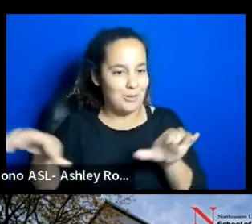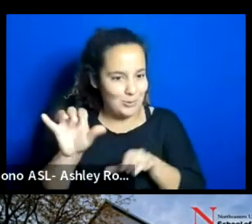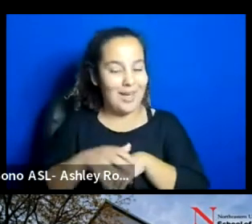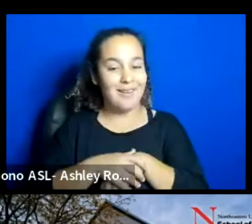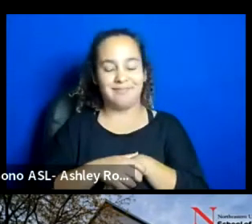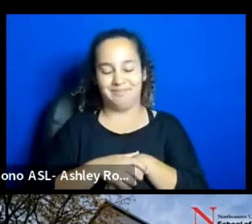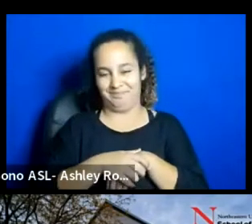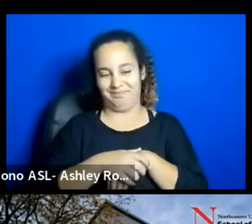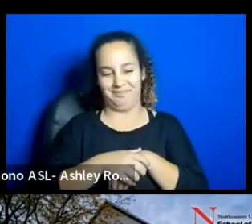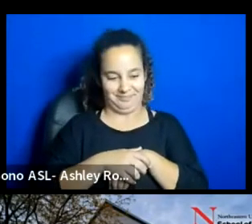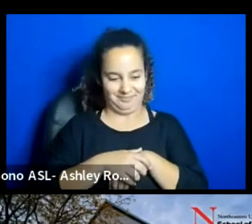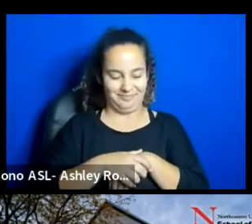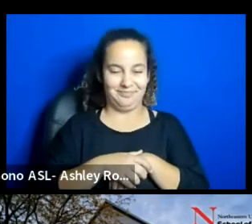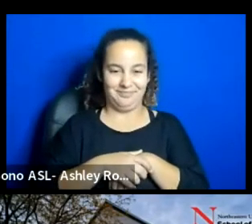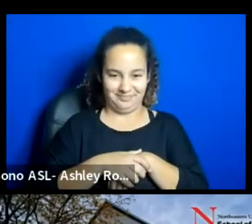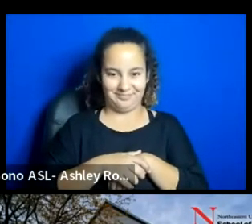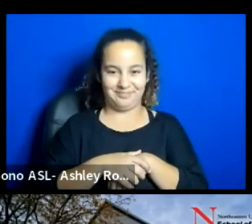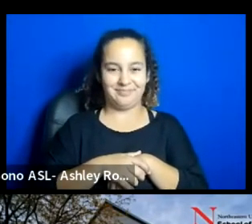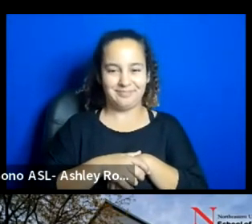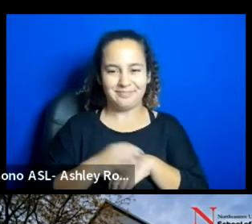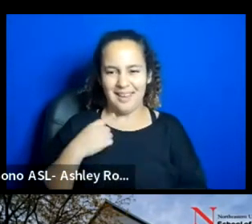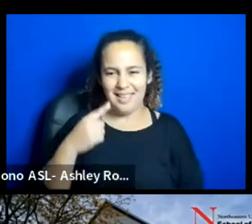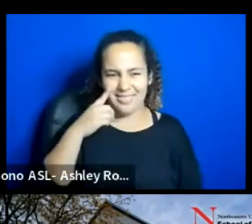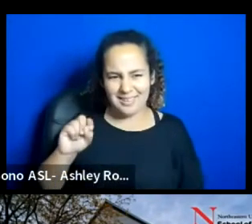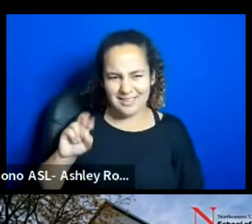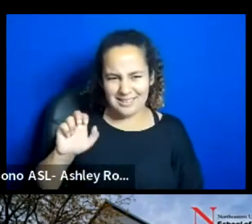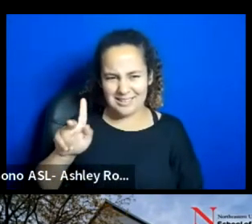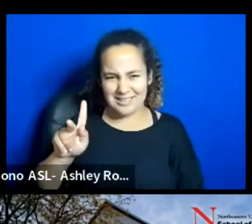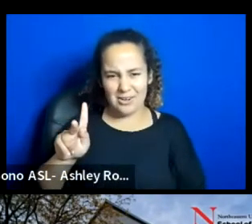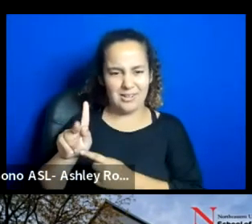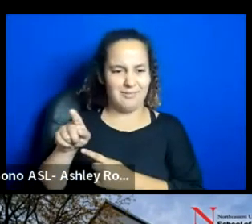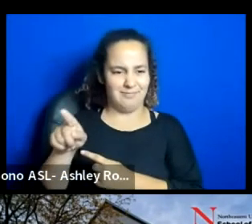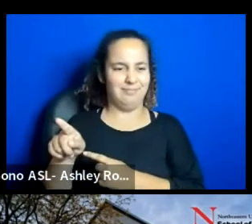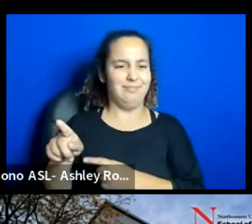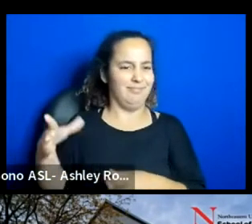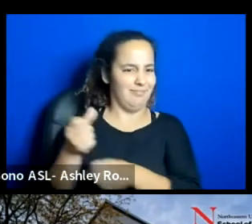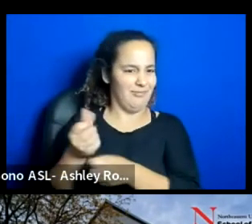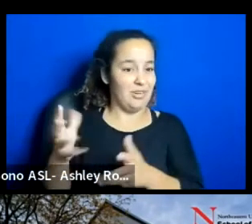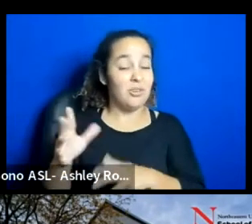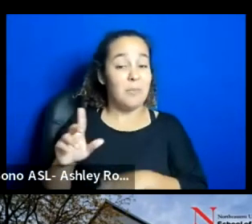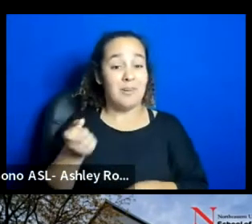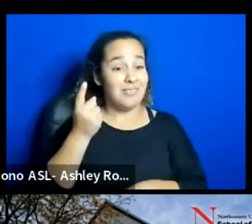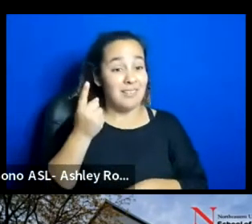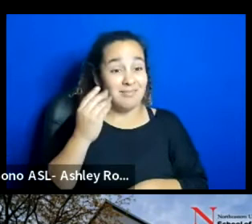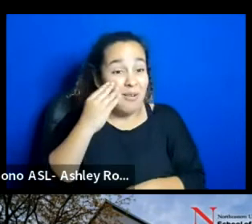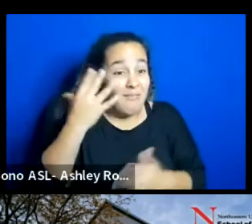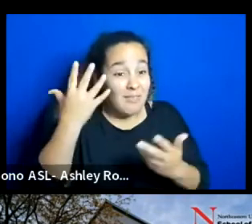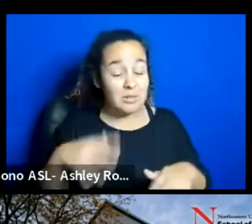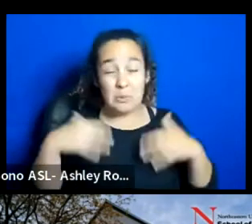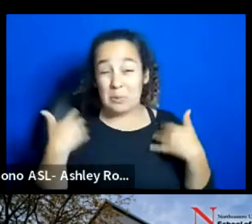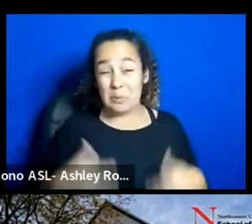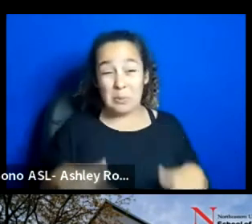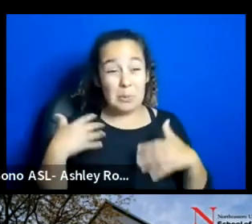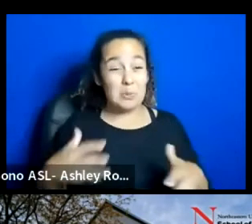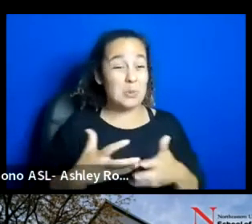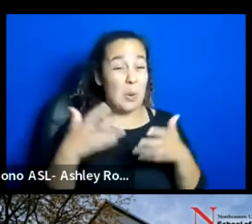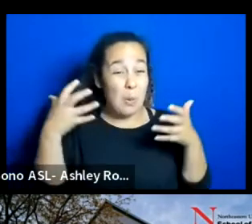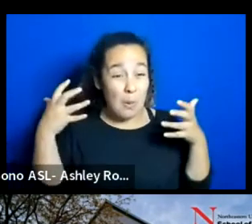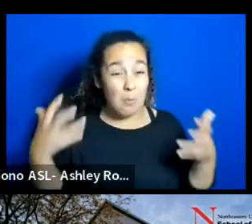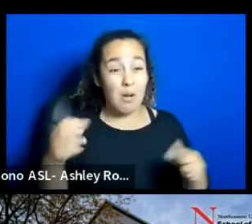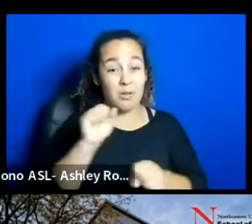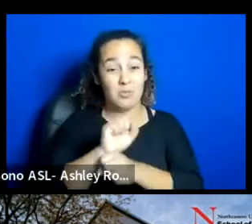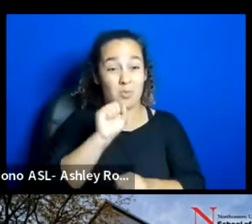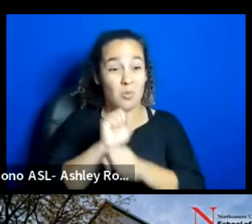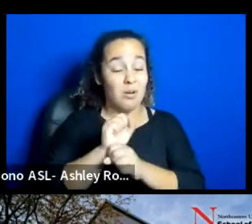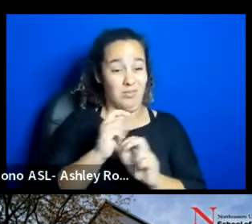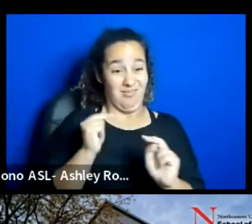hearing and Derek's summary, I think really brought to the fore, it is no small task to cover a century of